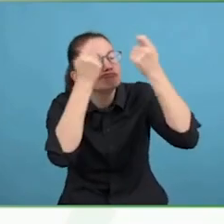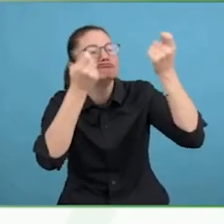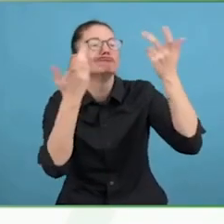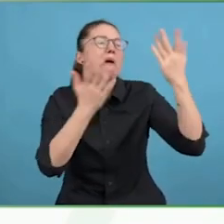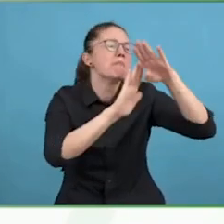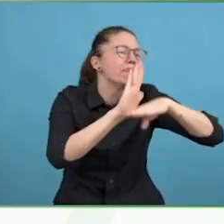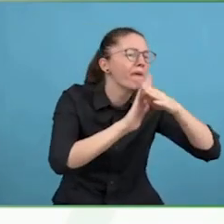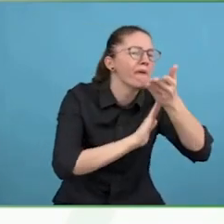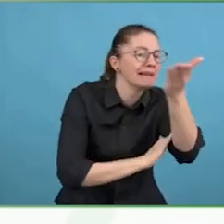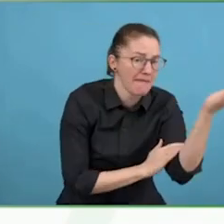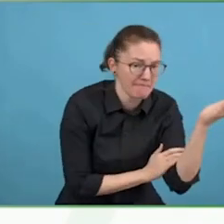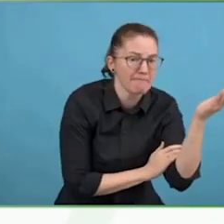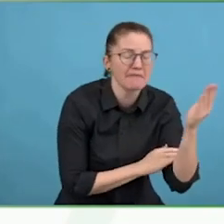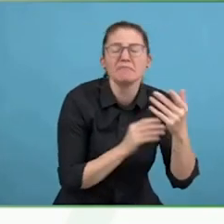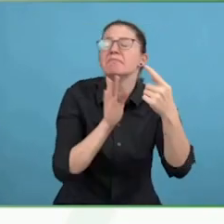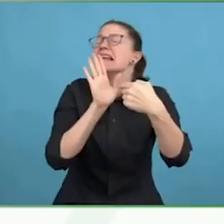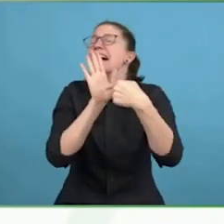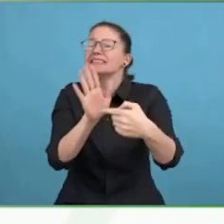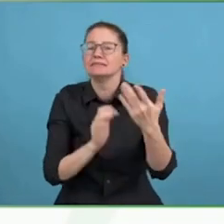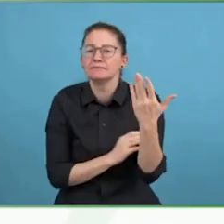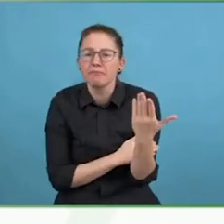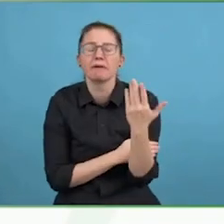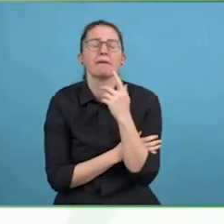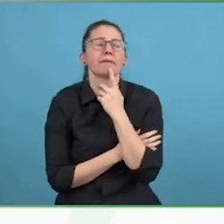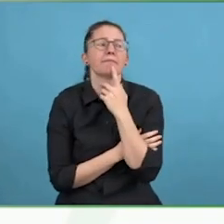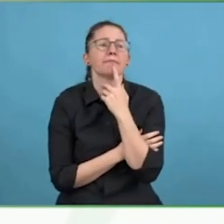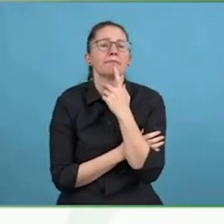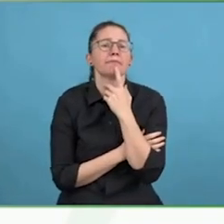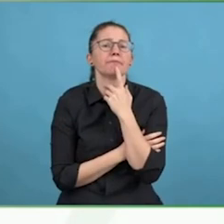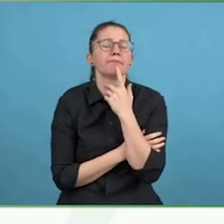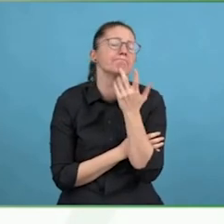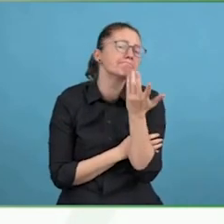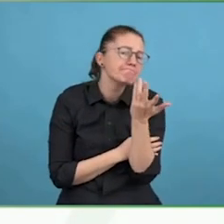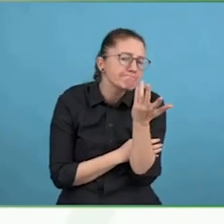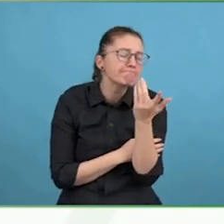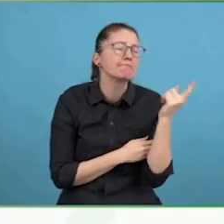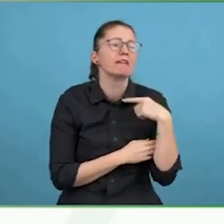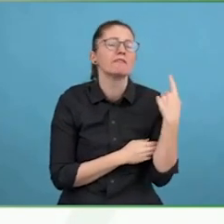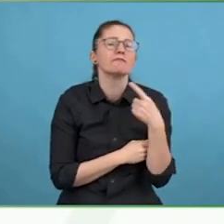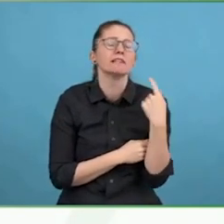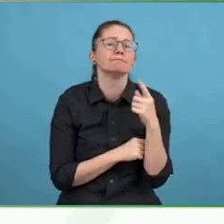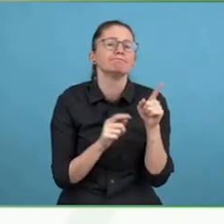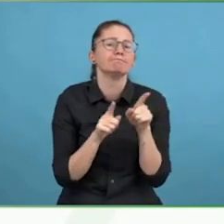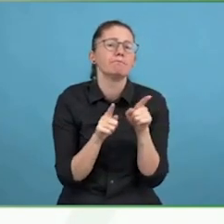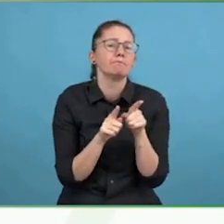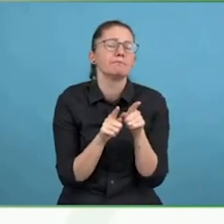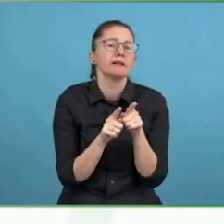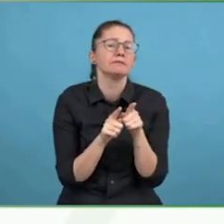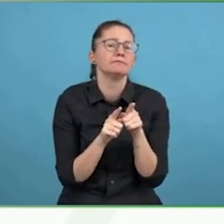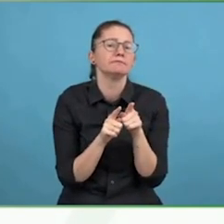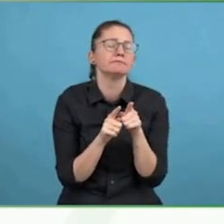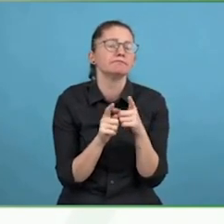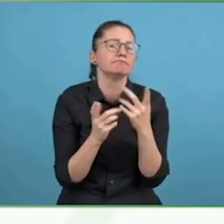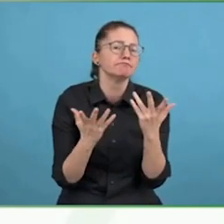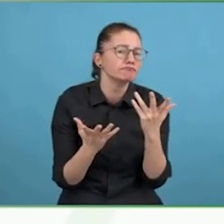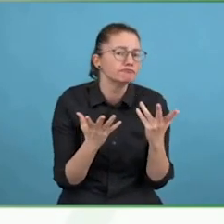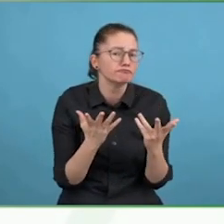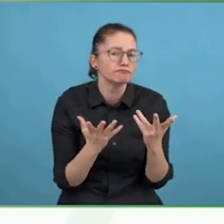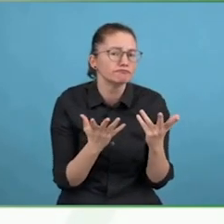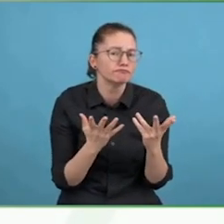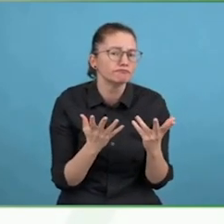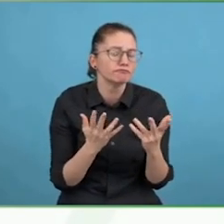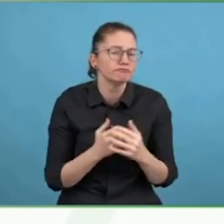prefabricators. Also, we considered adopted buses for people with disability who wanted to go to the cinema as a